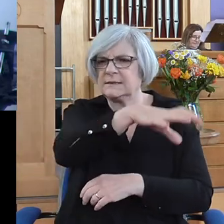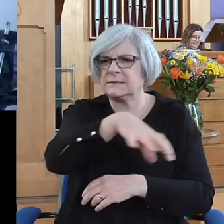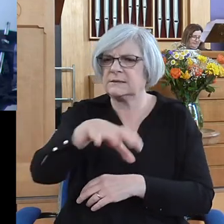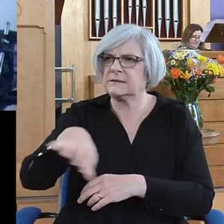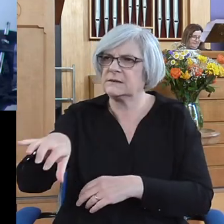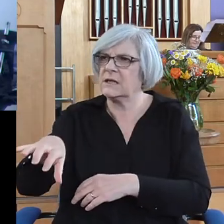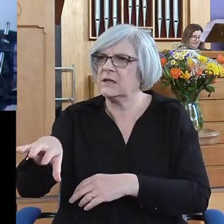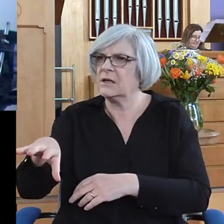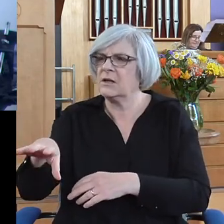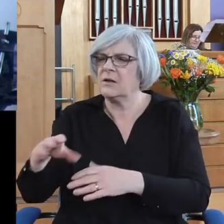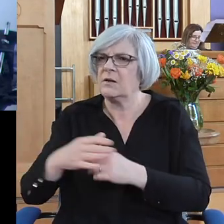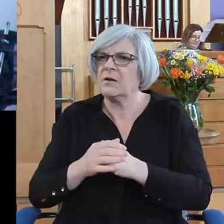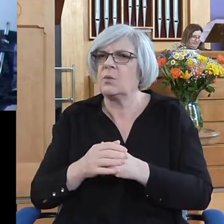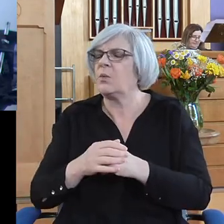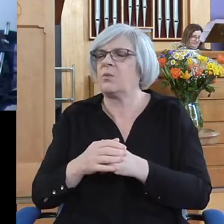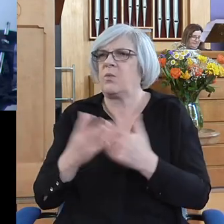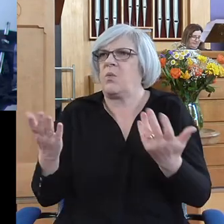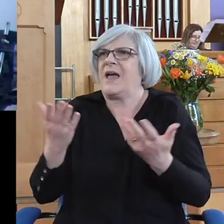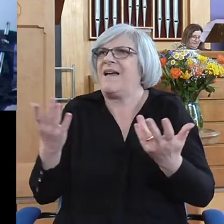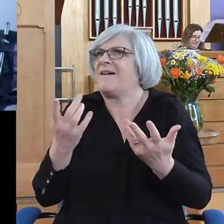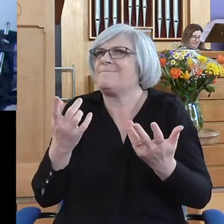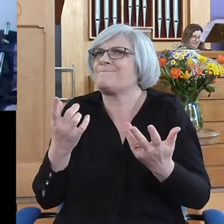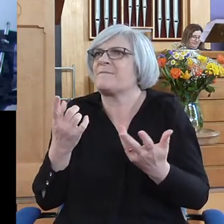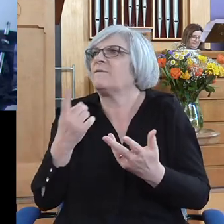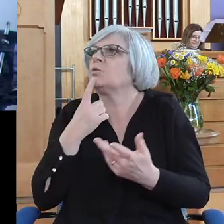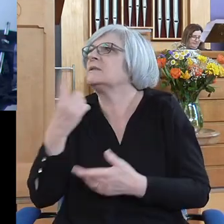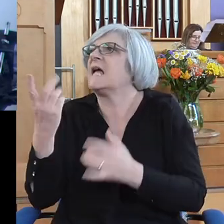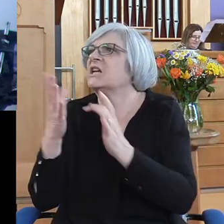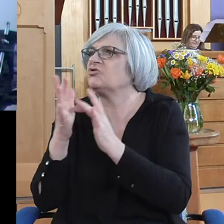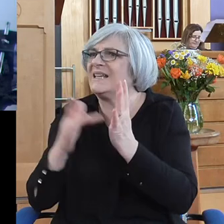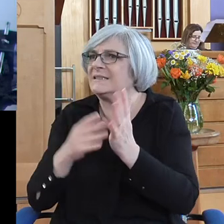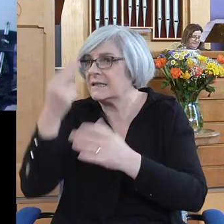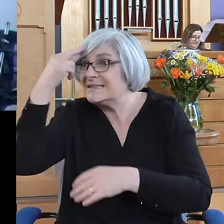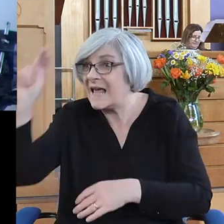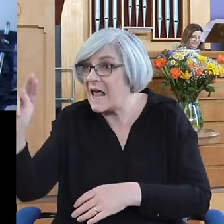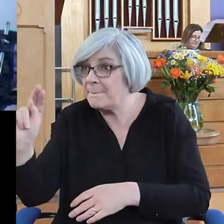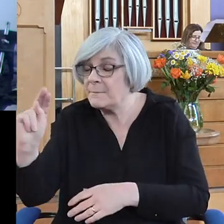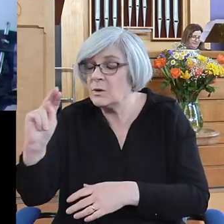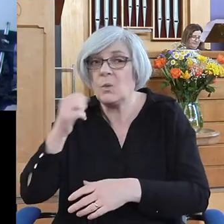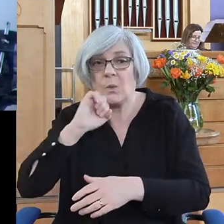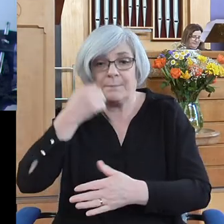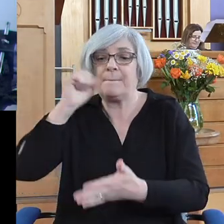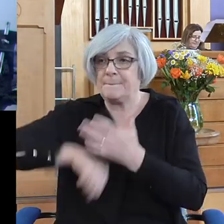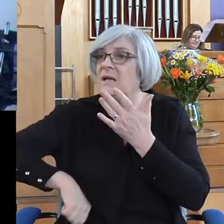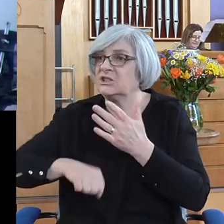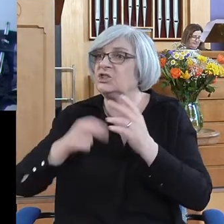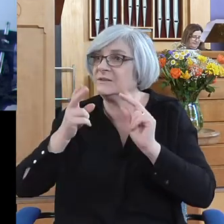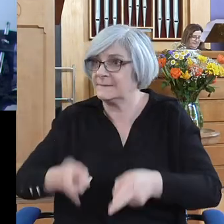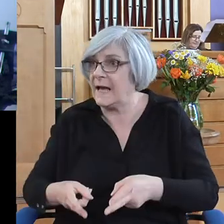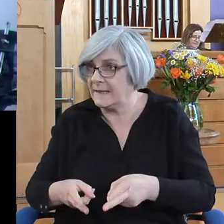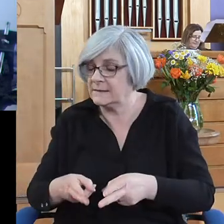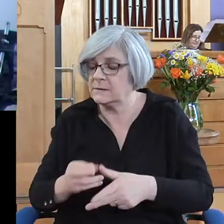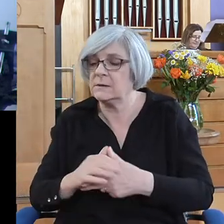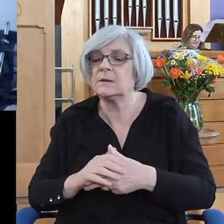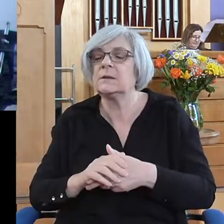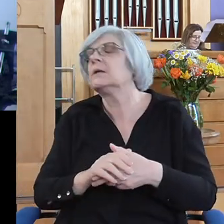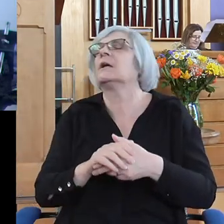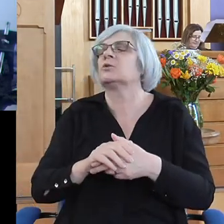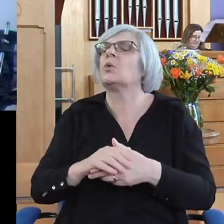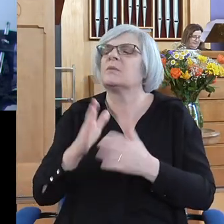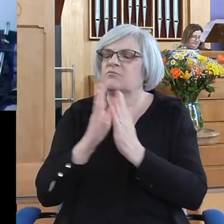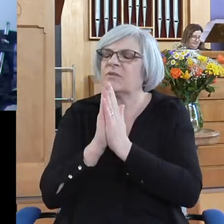where just speaking the name of Jesus can lead to punishment and even death. We pray for change in those